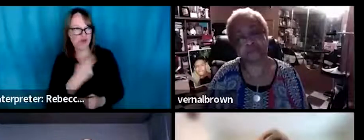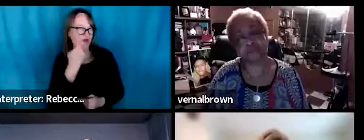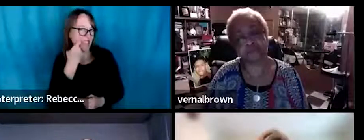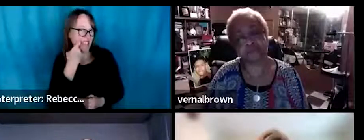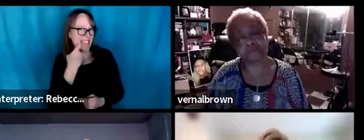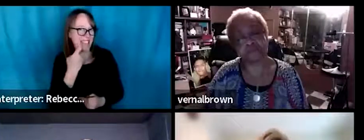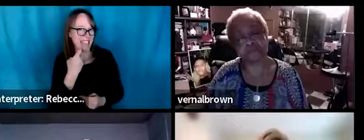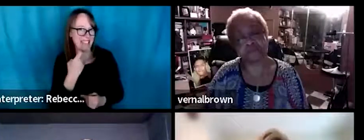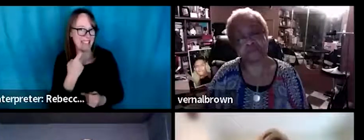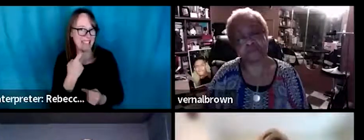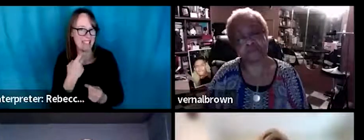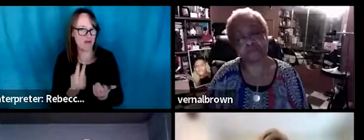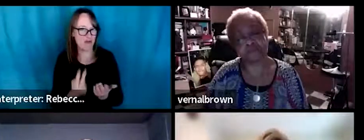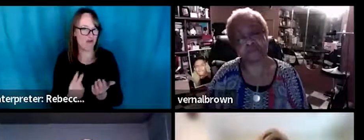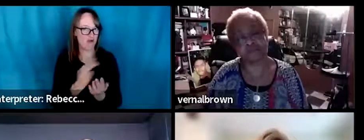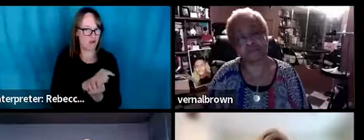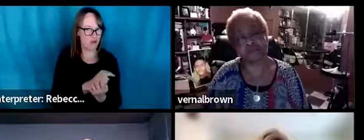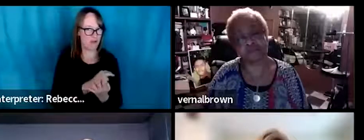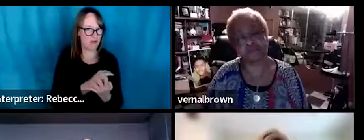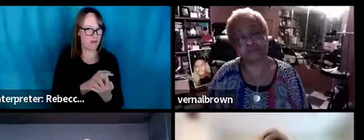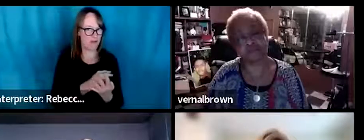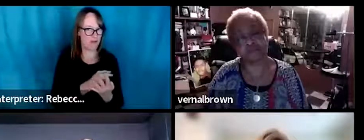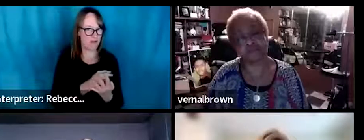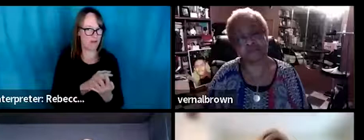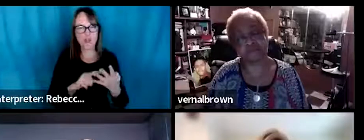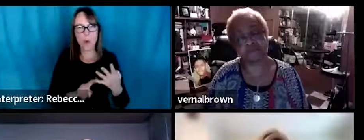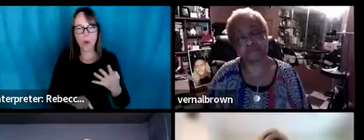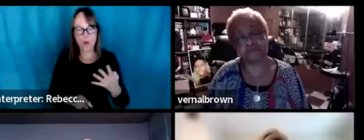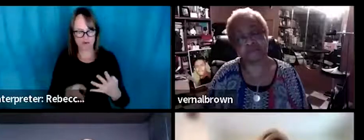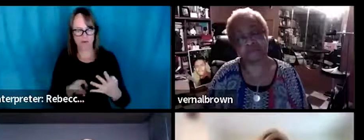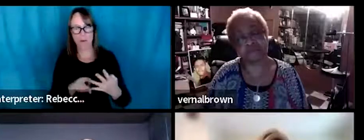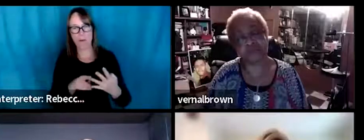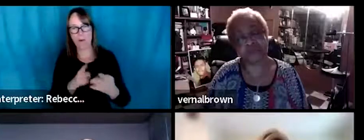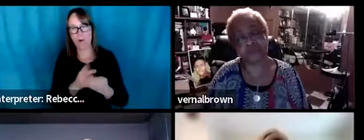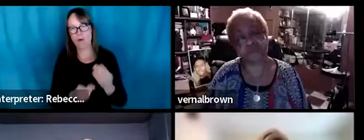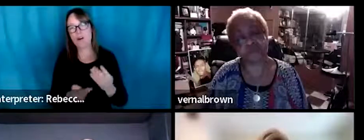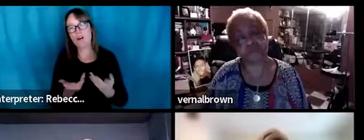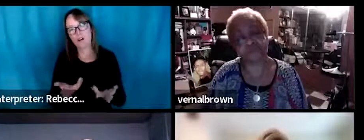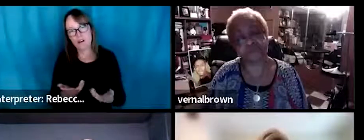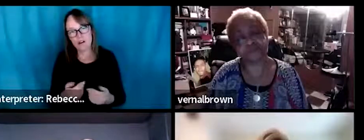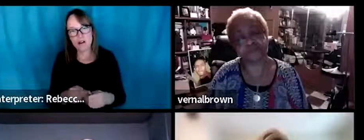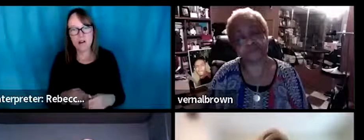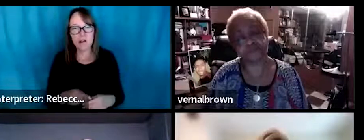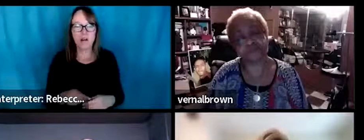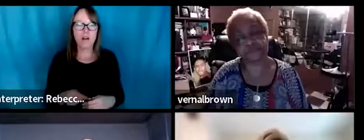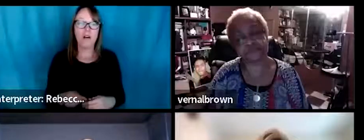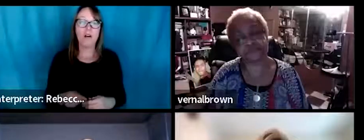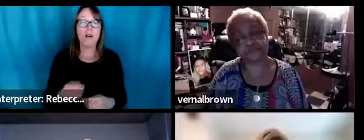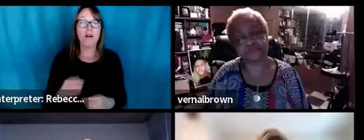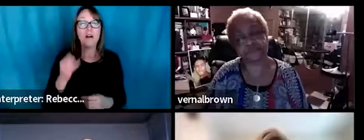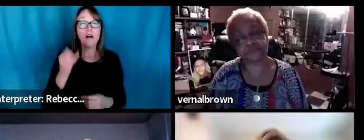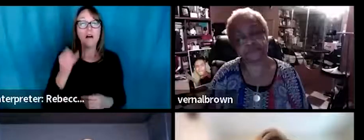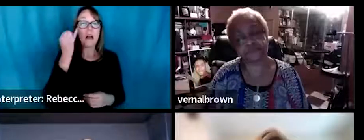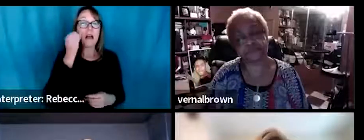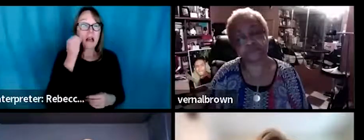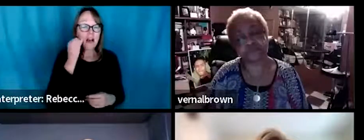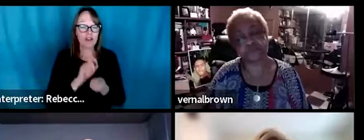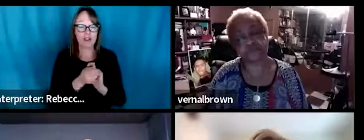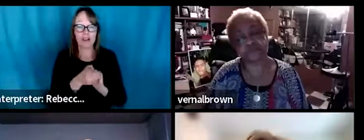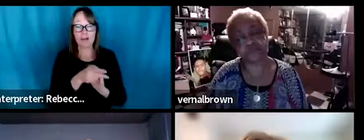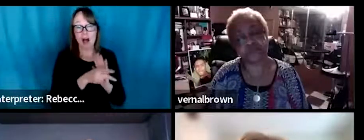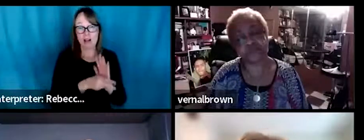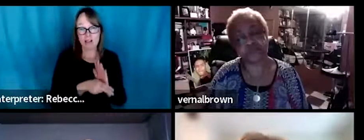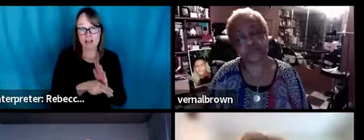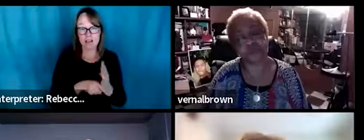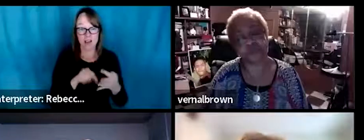types of things that could have been signed by Talby or executed without the board approval. So it